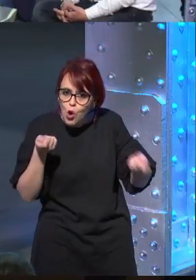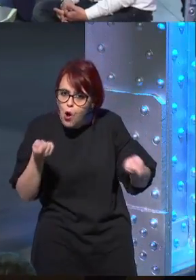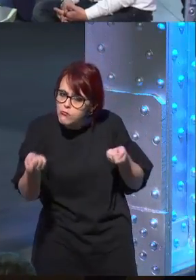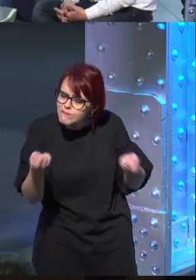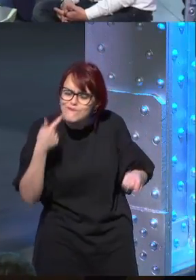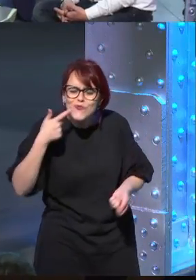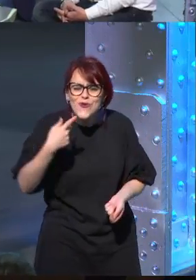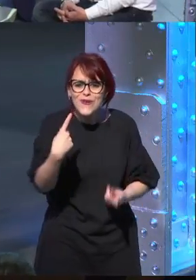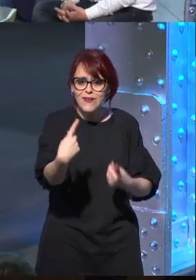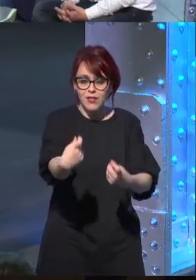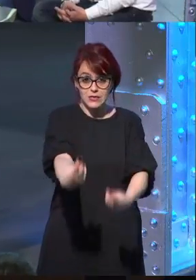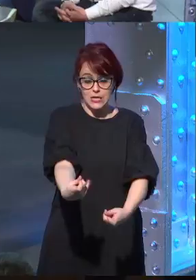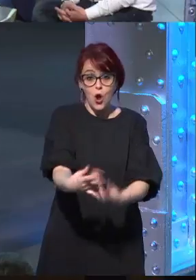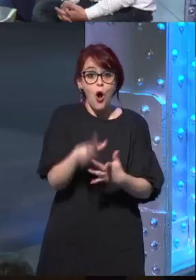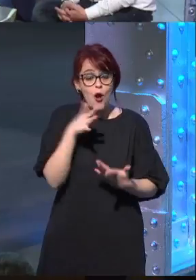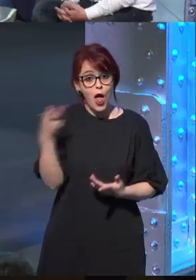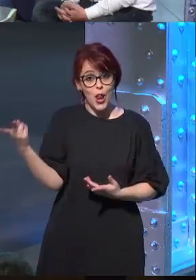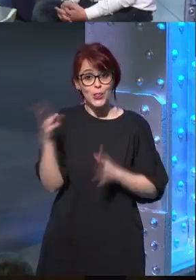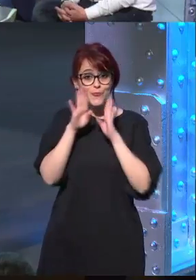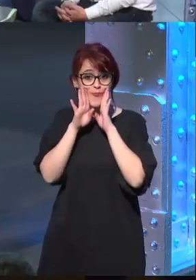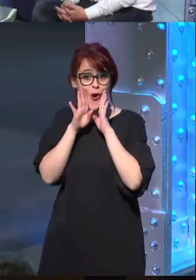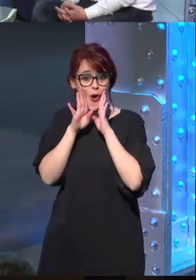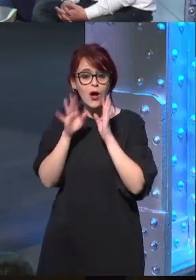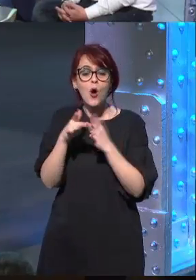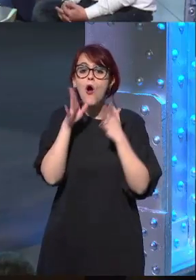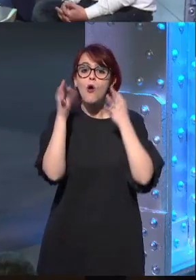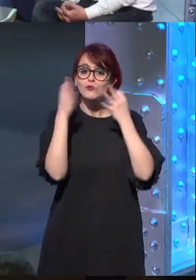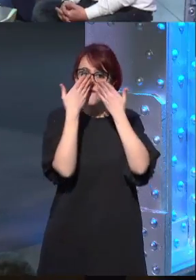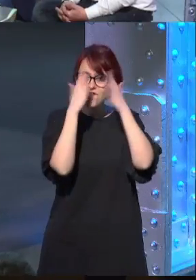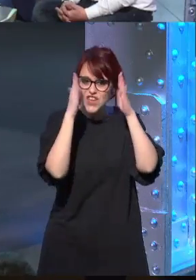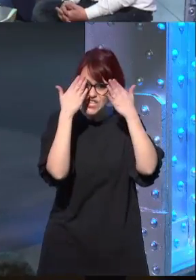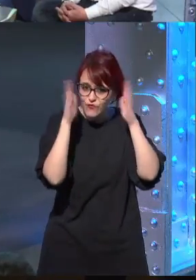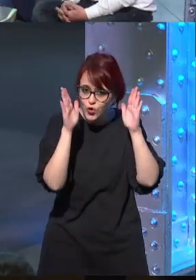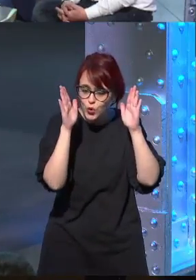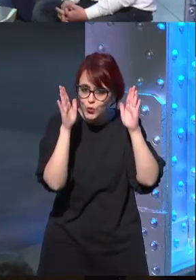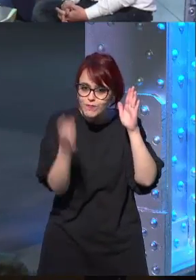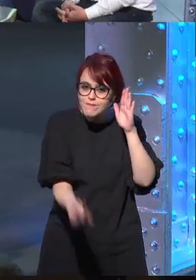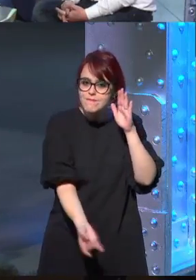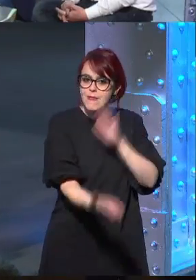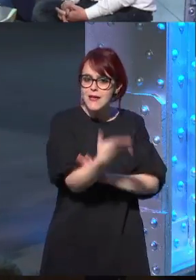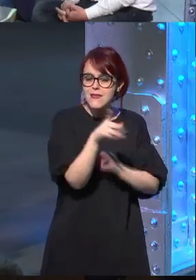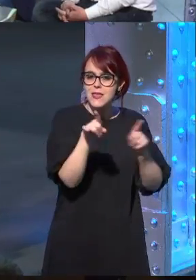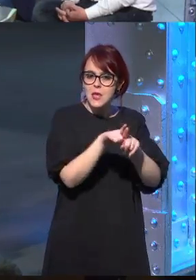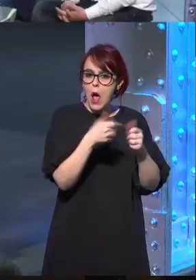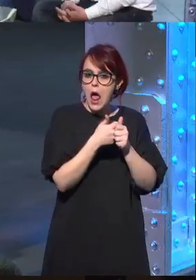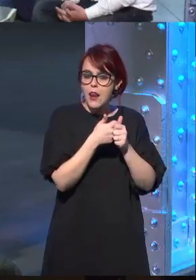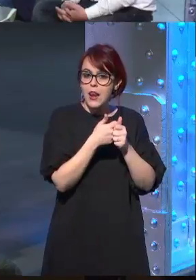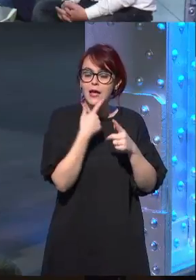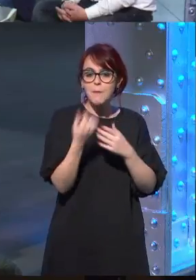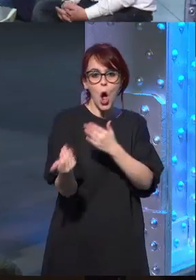making a mistake here when we don't teach them to self-control themselves. And those who designed